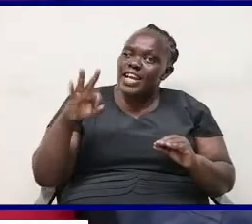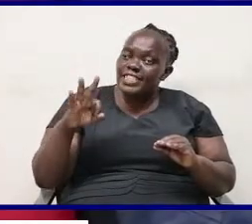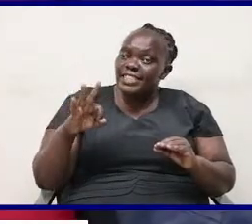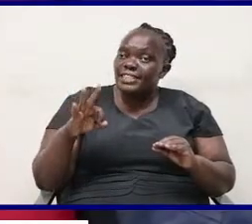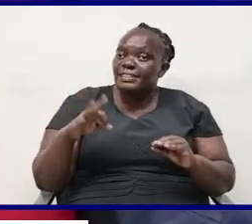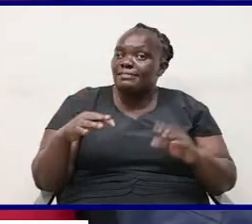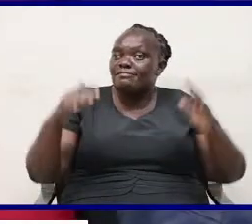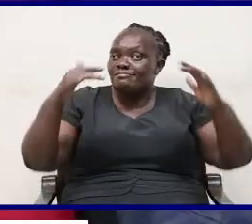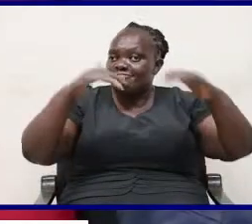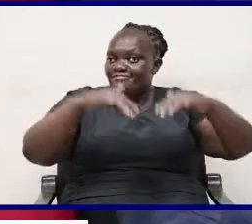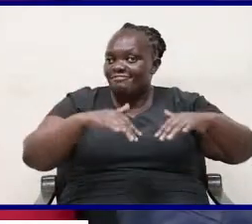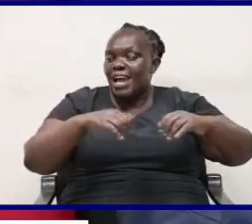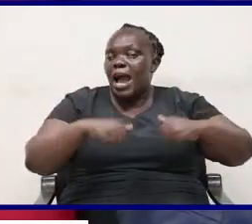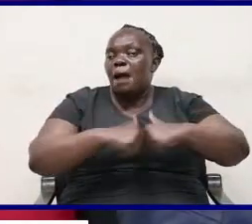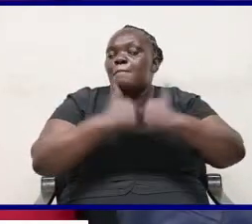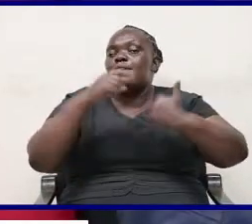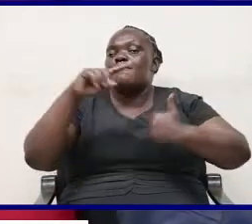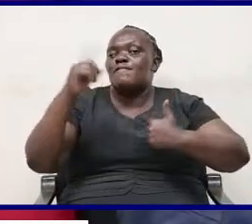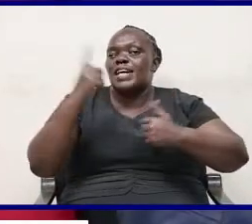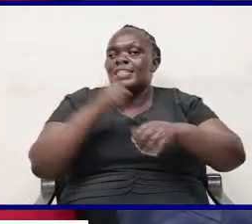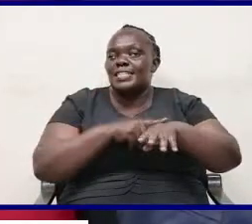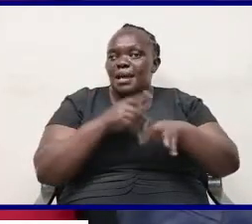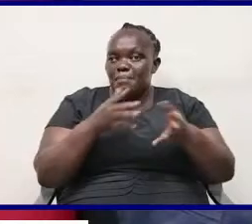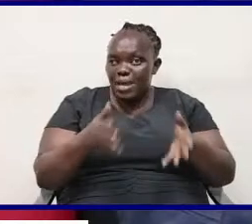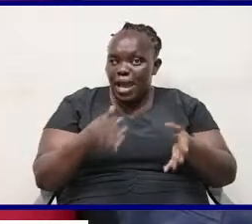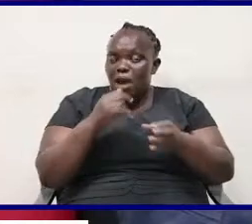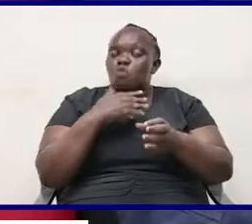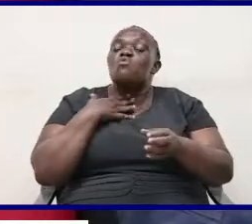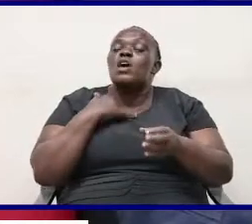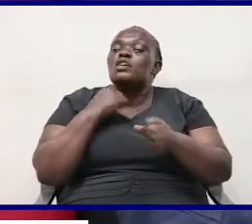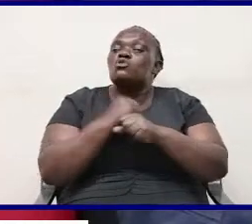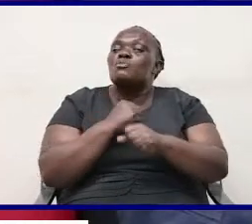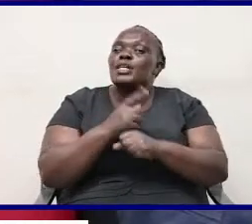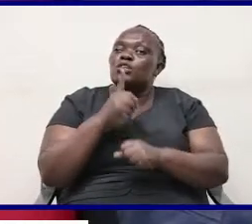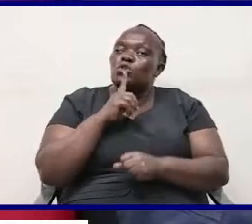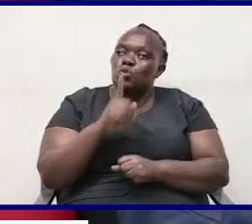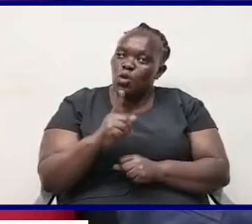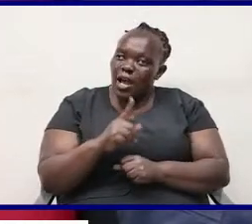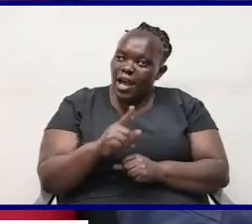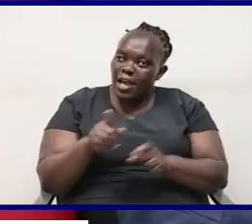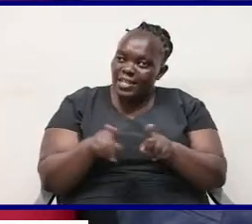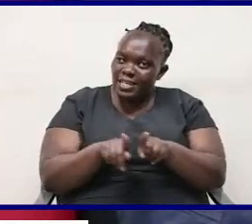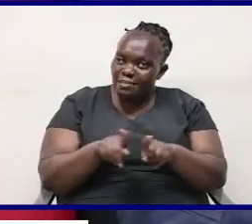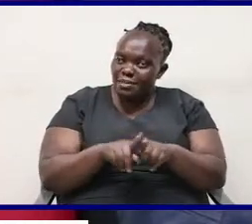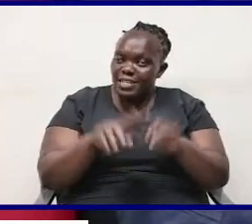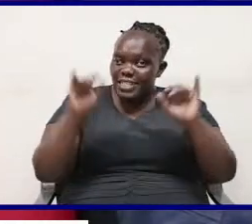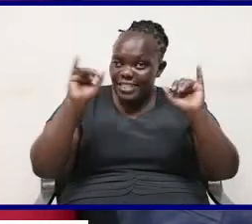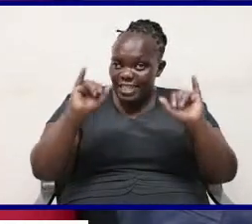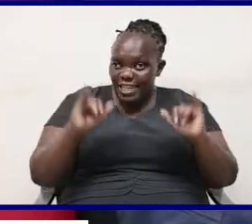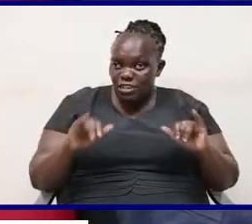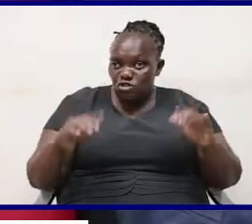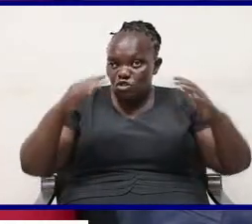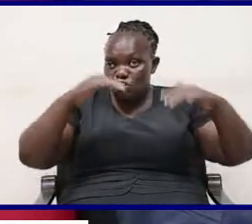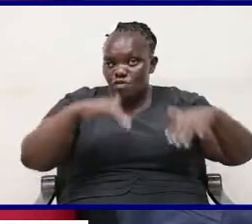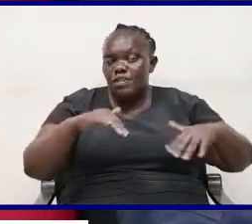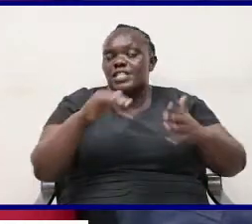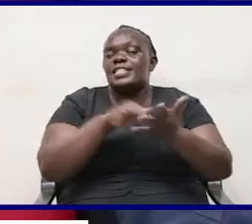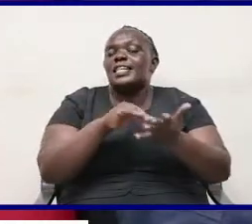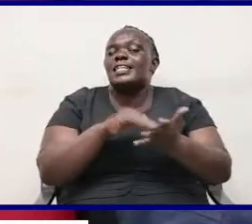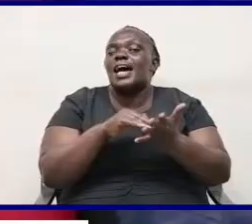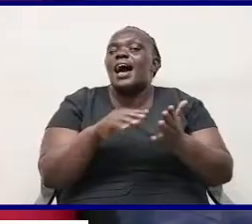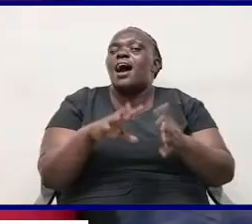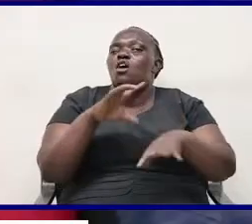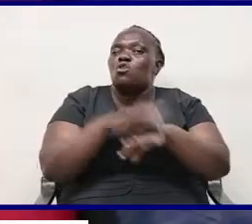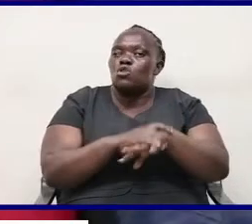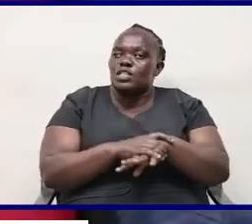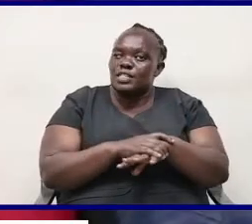Summit that is happening for the first time here. And we want to make sure the Bombas International Convention Center hosts